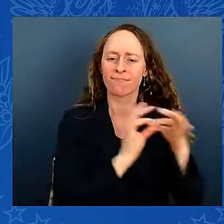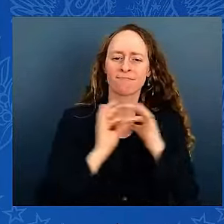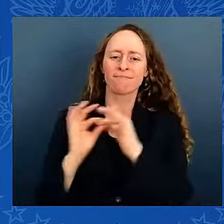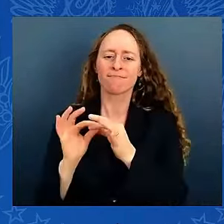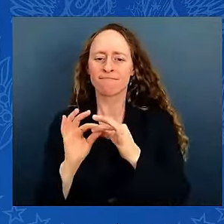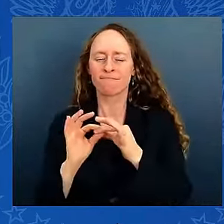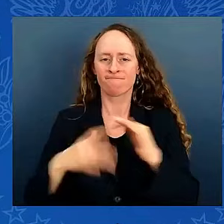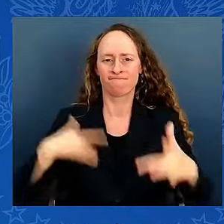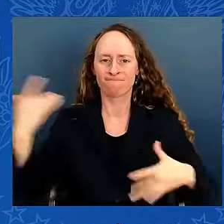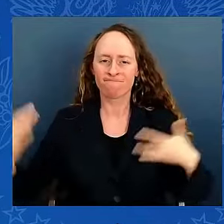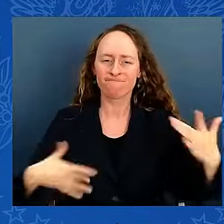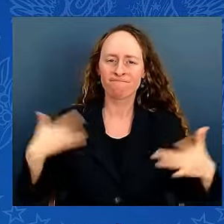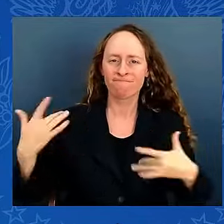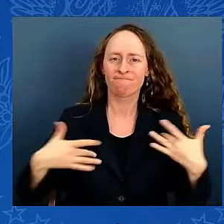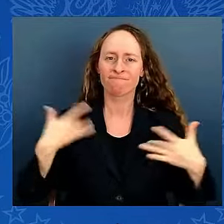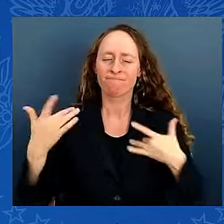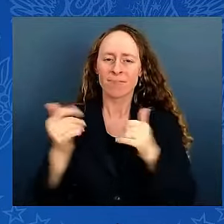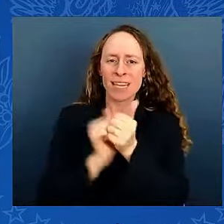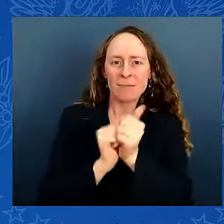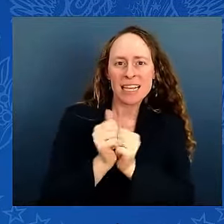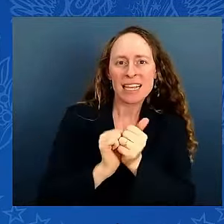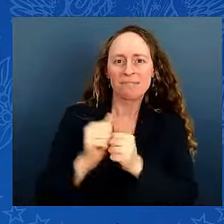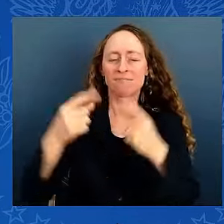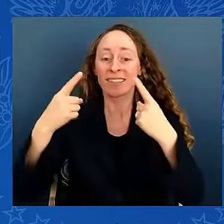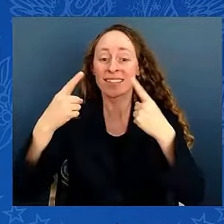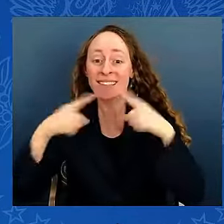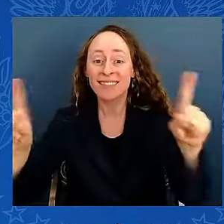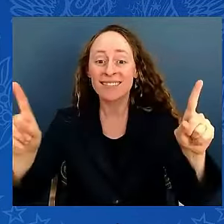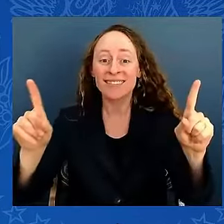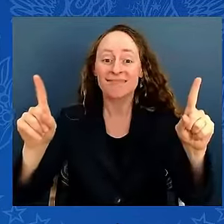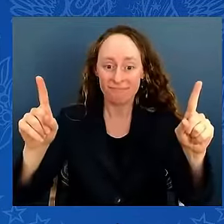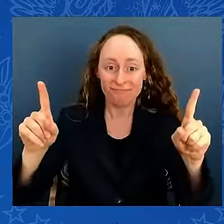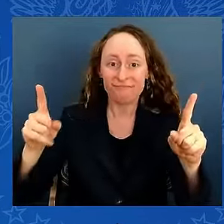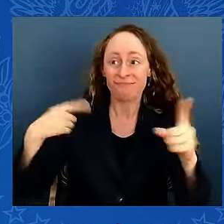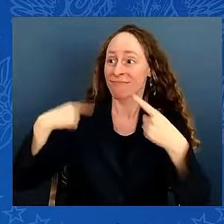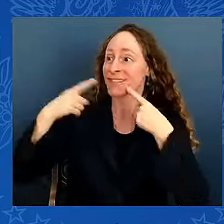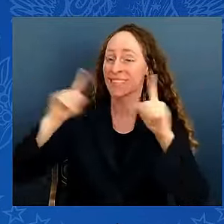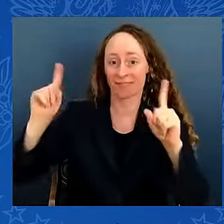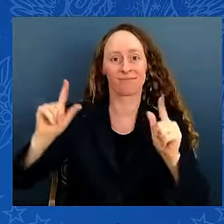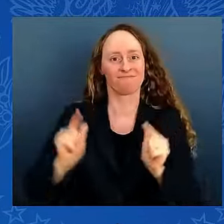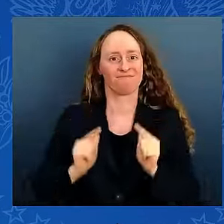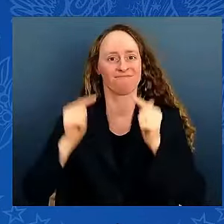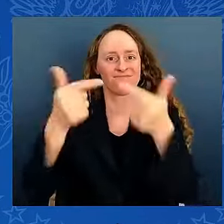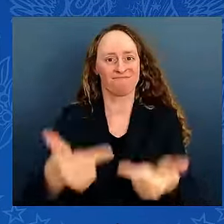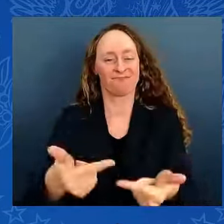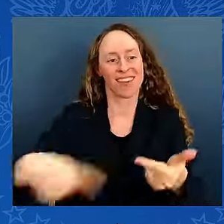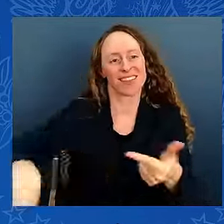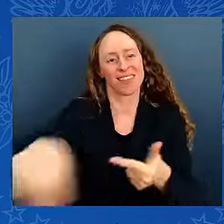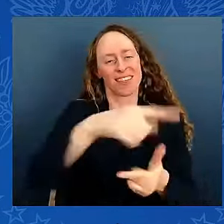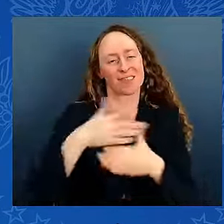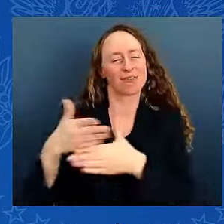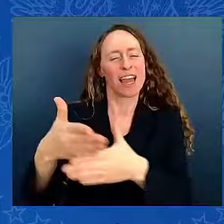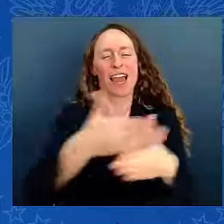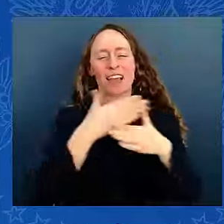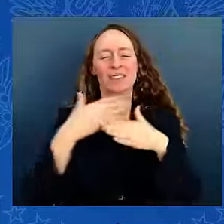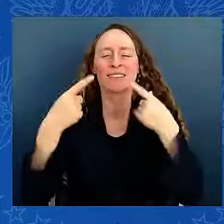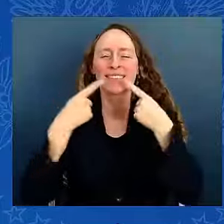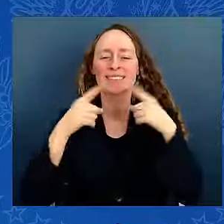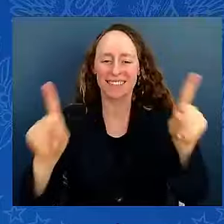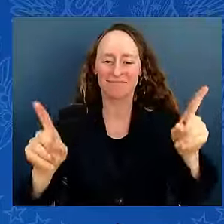success. It is now my great honor to introduce our president, President Joe Biden.